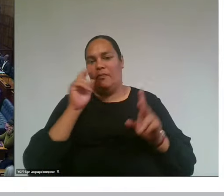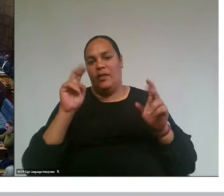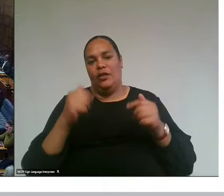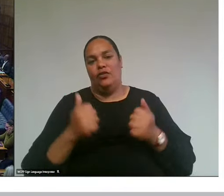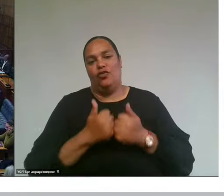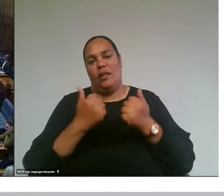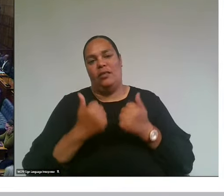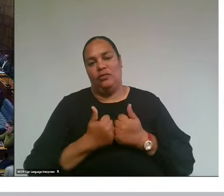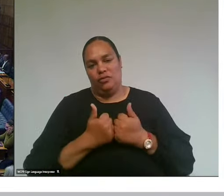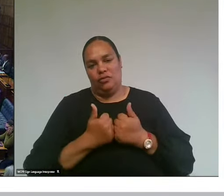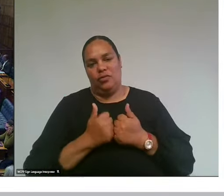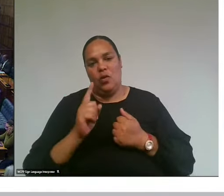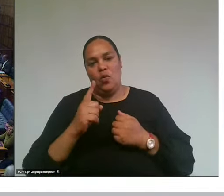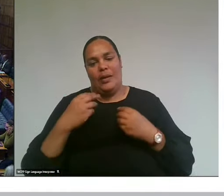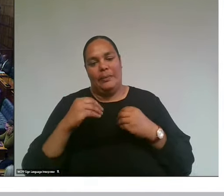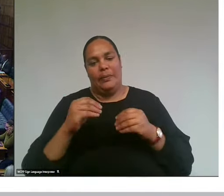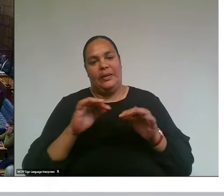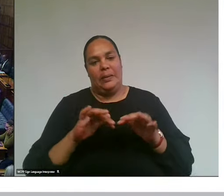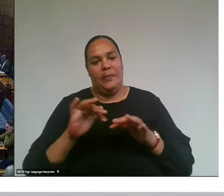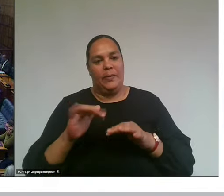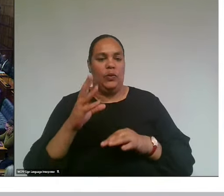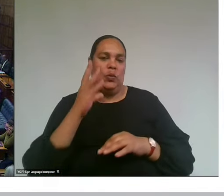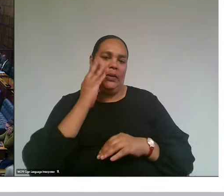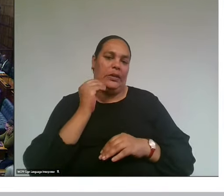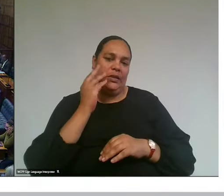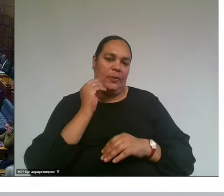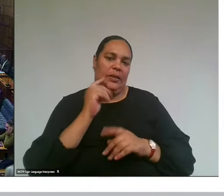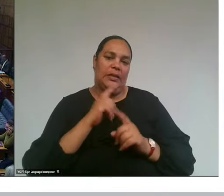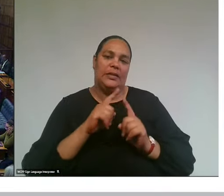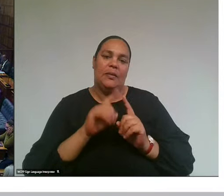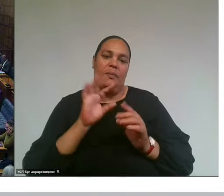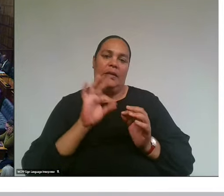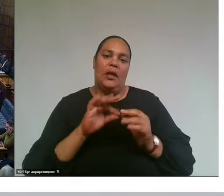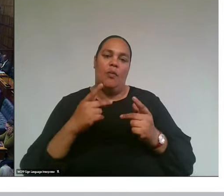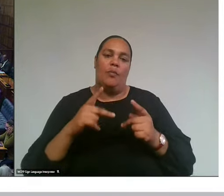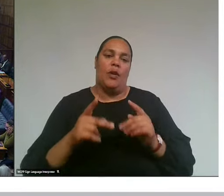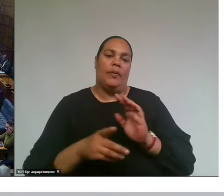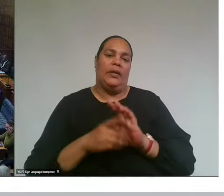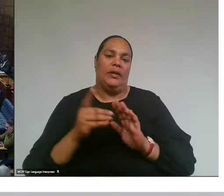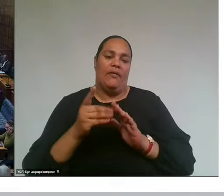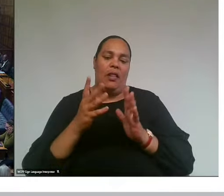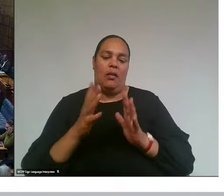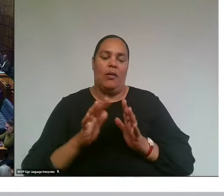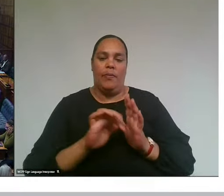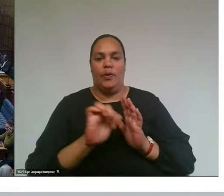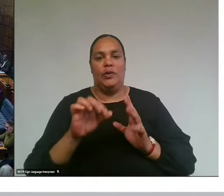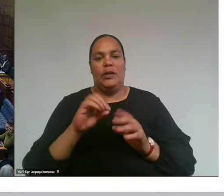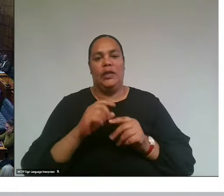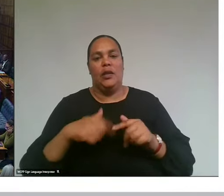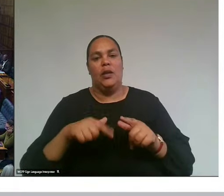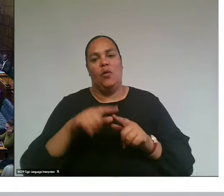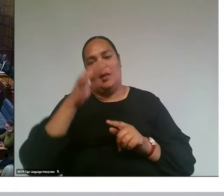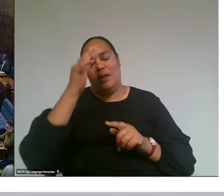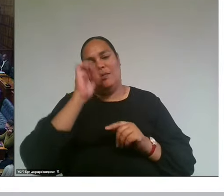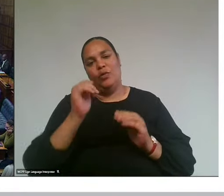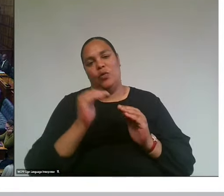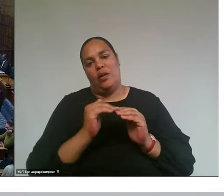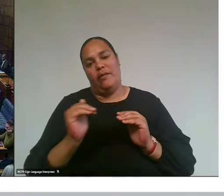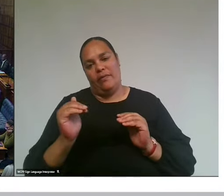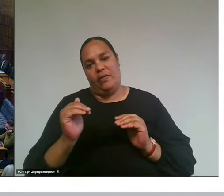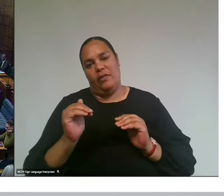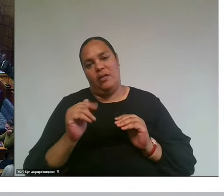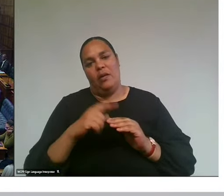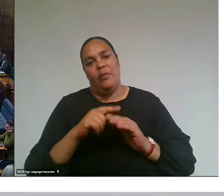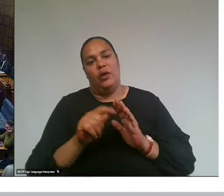challenges that business people experience particularly property developers at local government level in